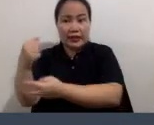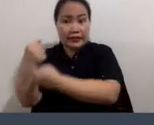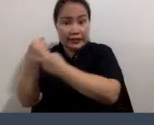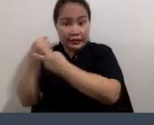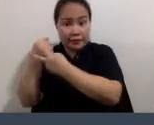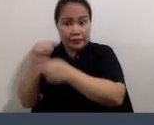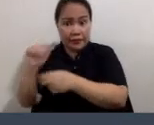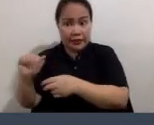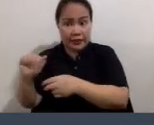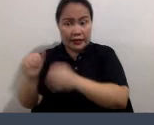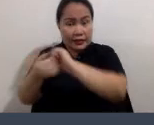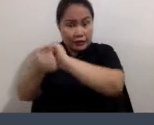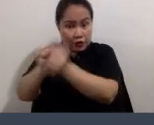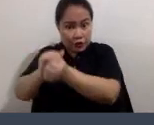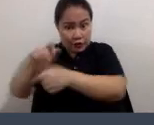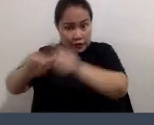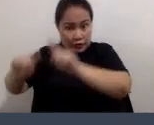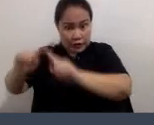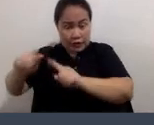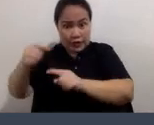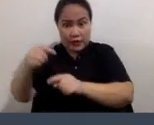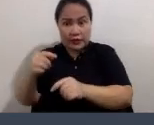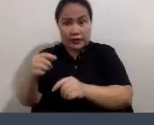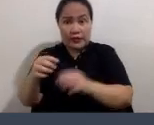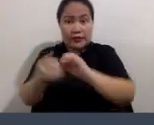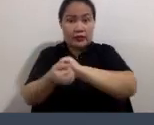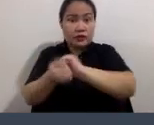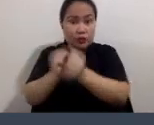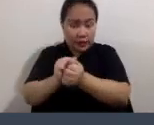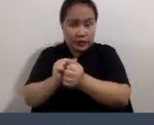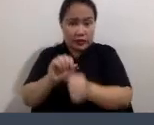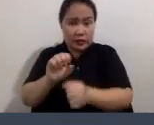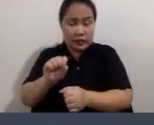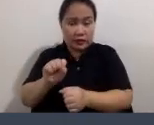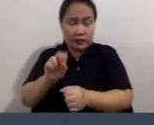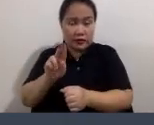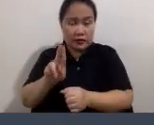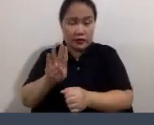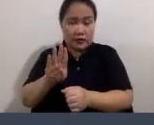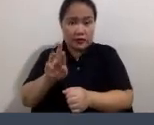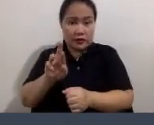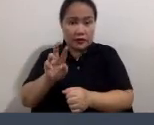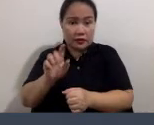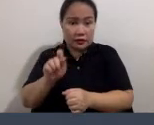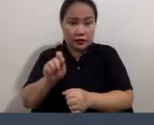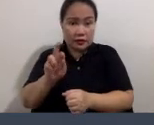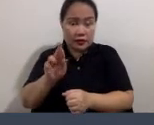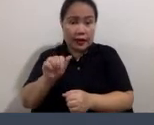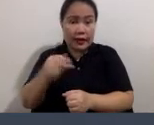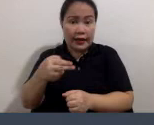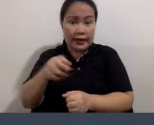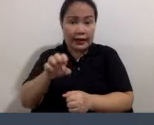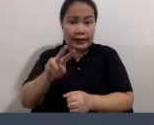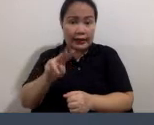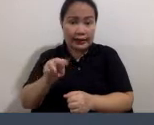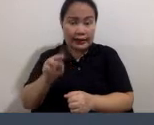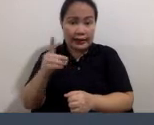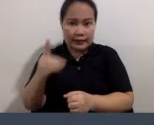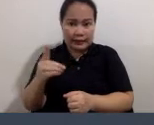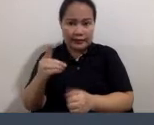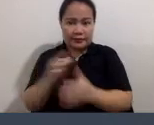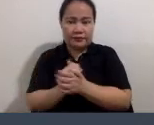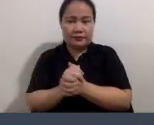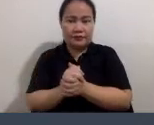keep A, change the sign, and then change the subtrahend. Keep the minuend, change